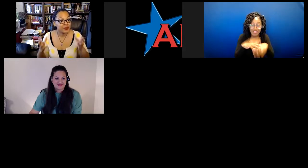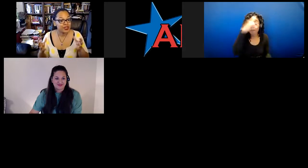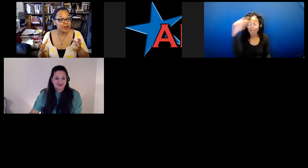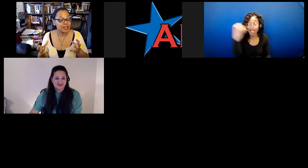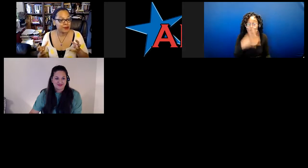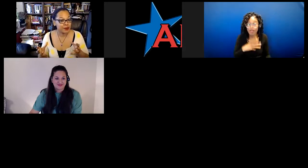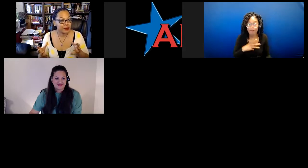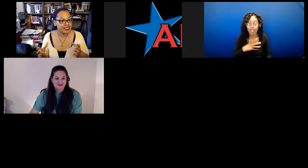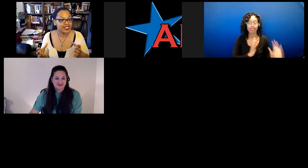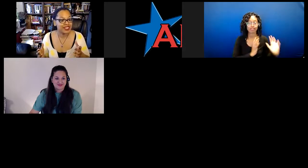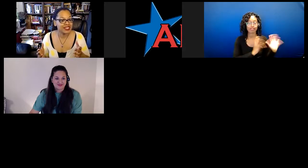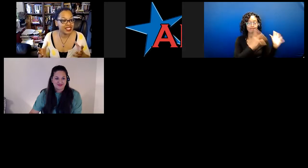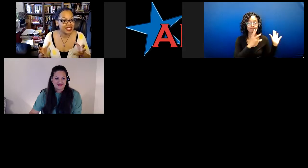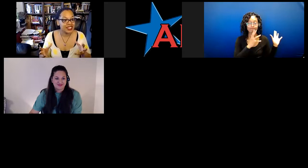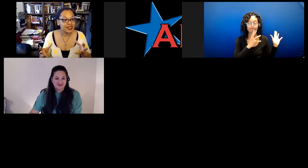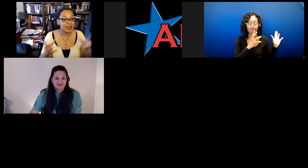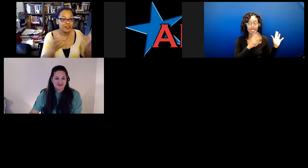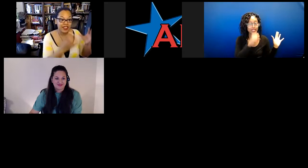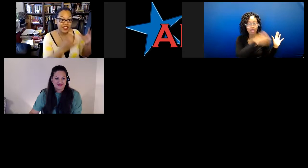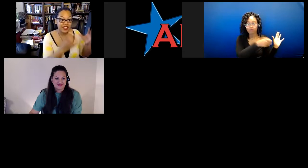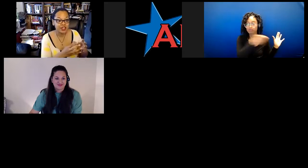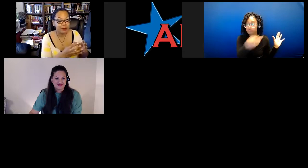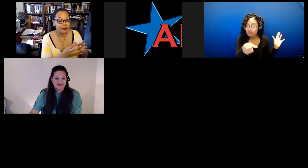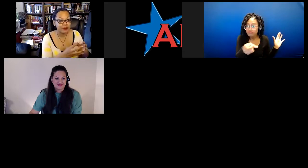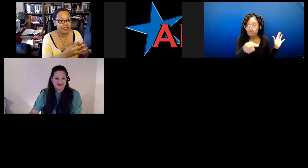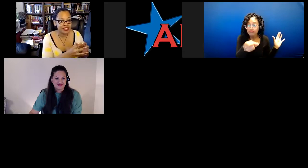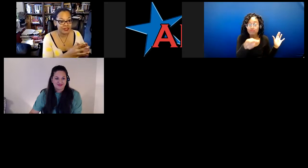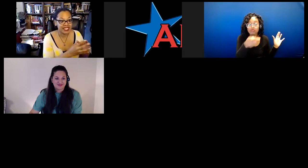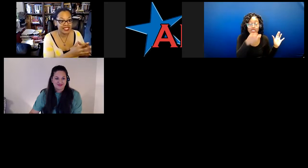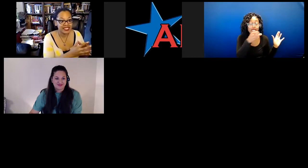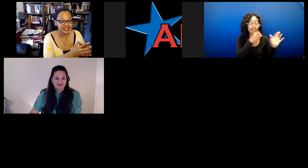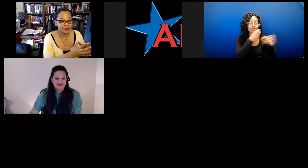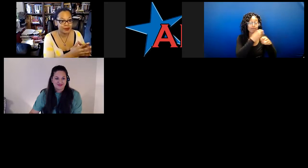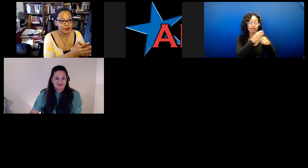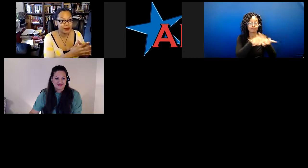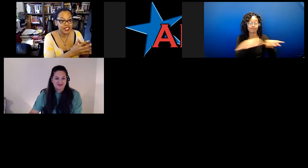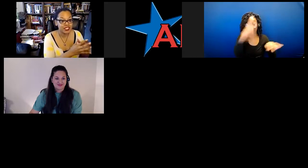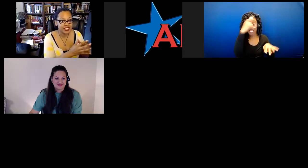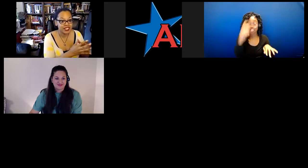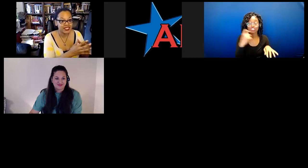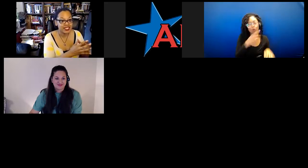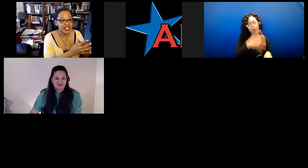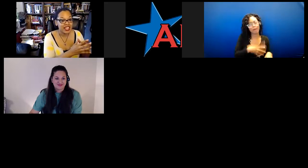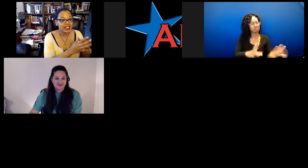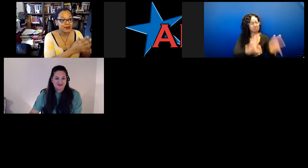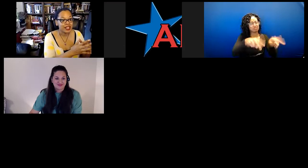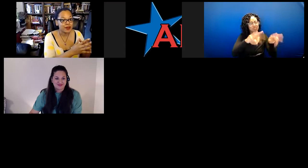were not being put in the manufacturing jobs because of sexism or misogyny, and the Black women were